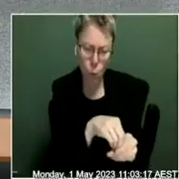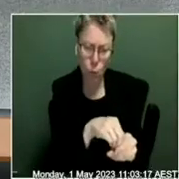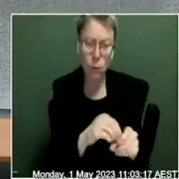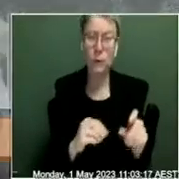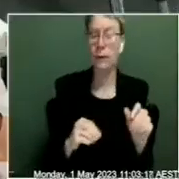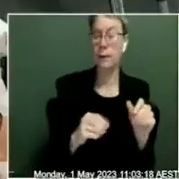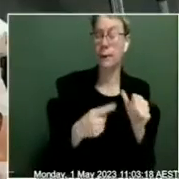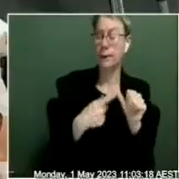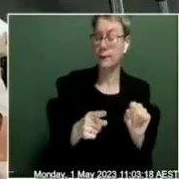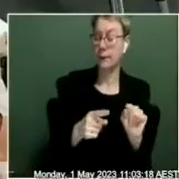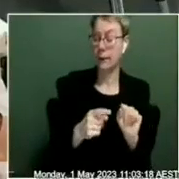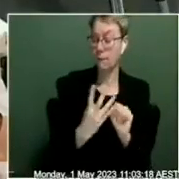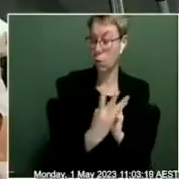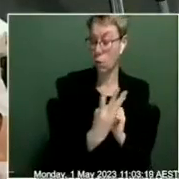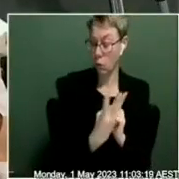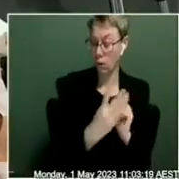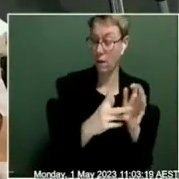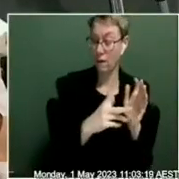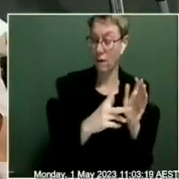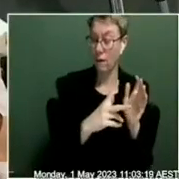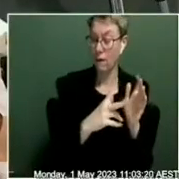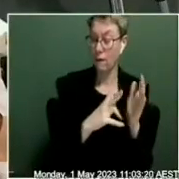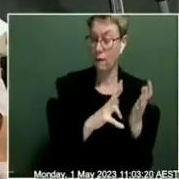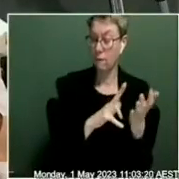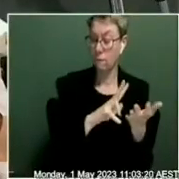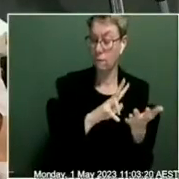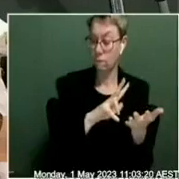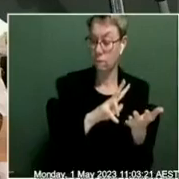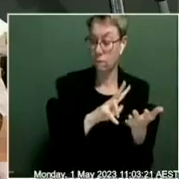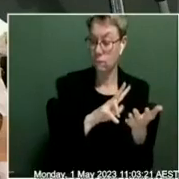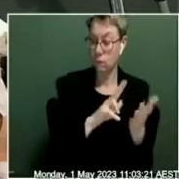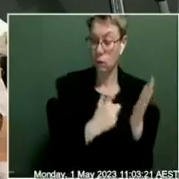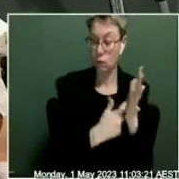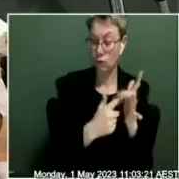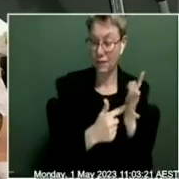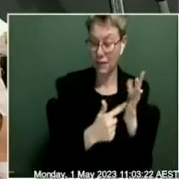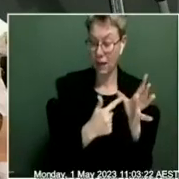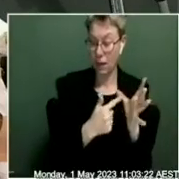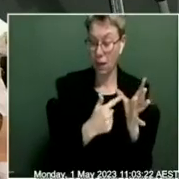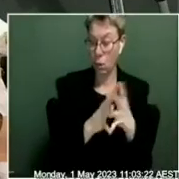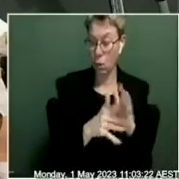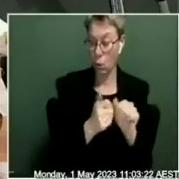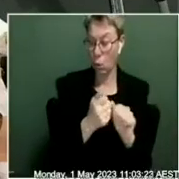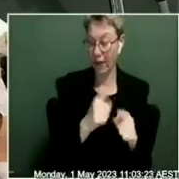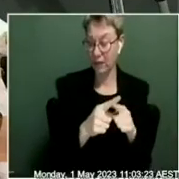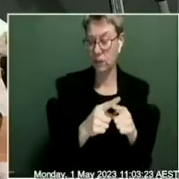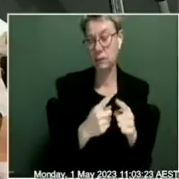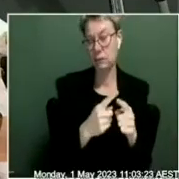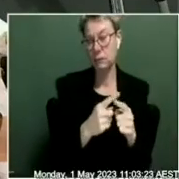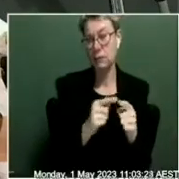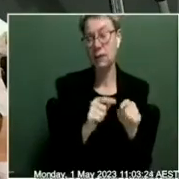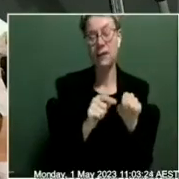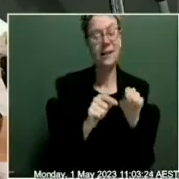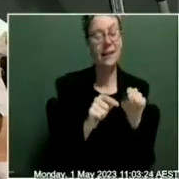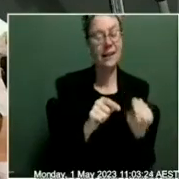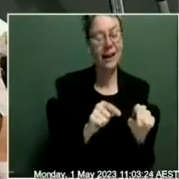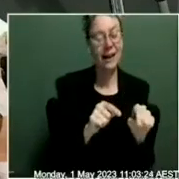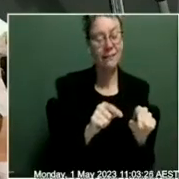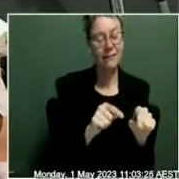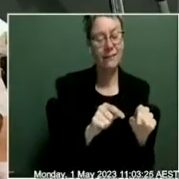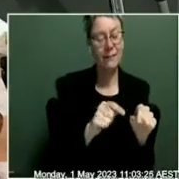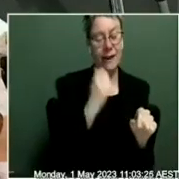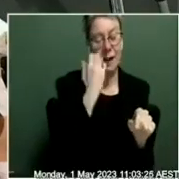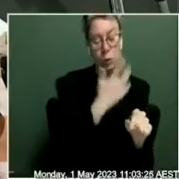at VACHO, had Tony Nicholson from the Brotherhood of St Lawrence, and I think Jack Blaney from ex-Victoria Police was their Chief